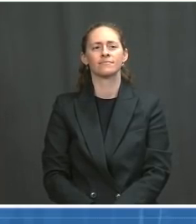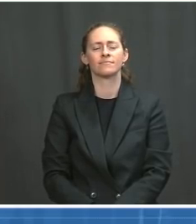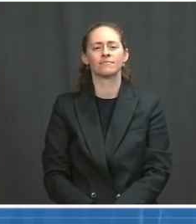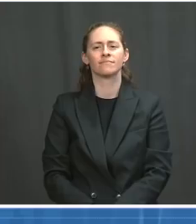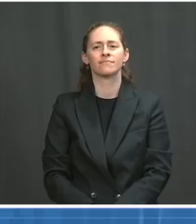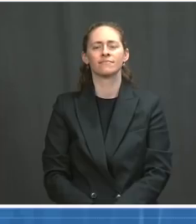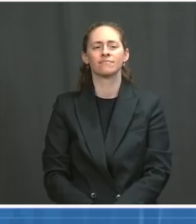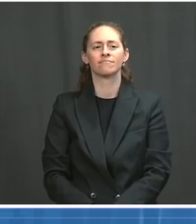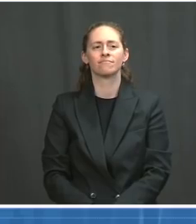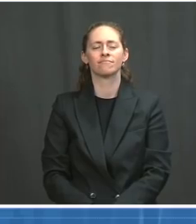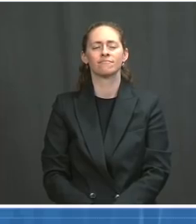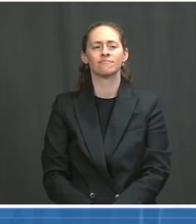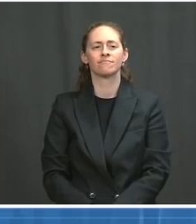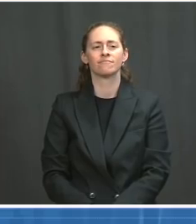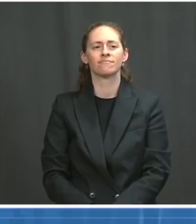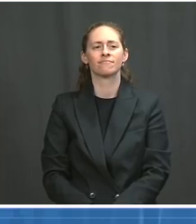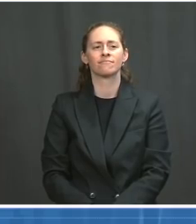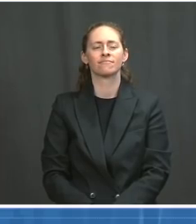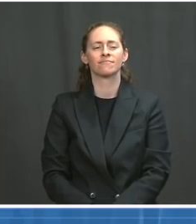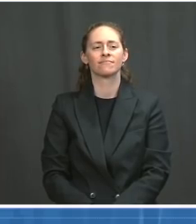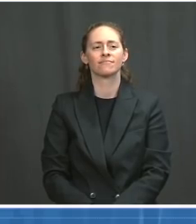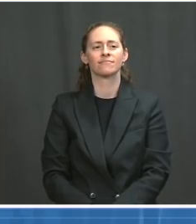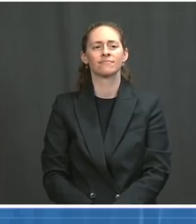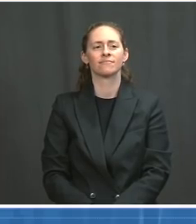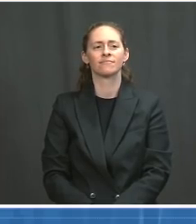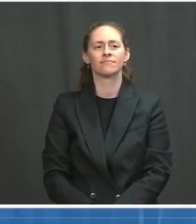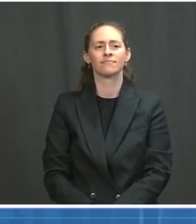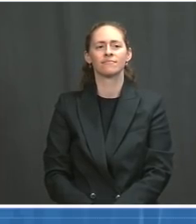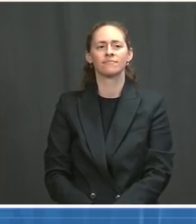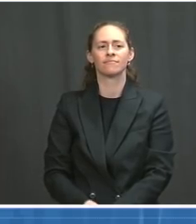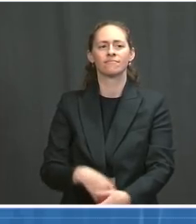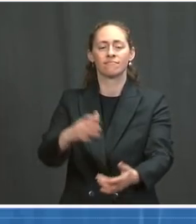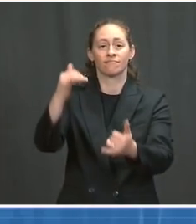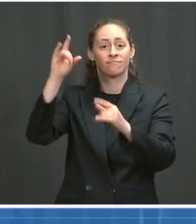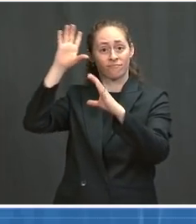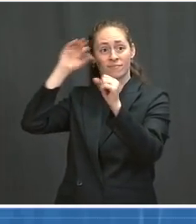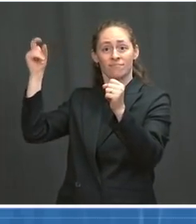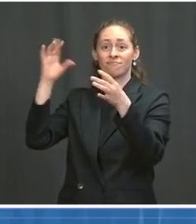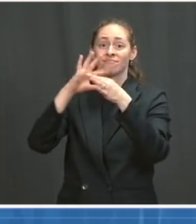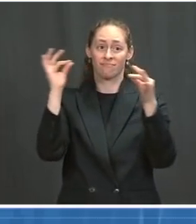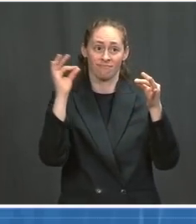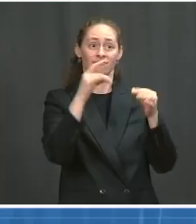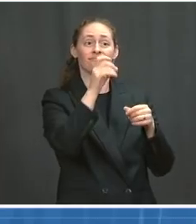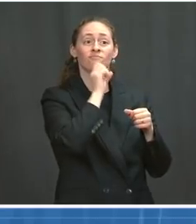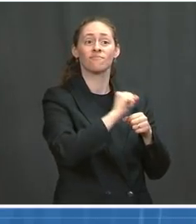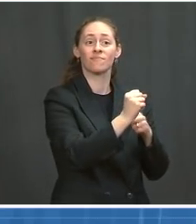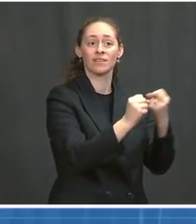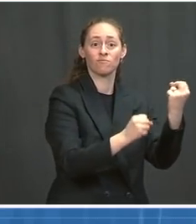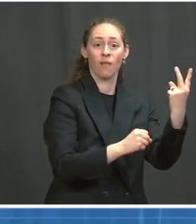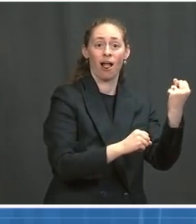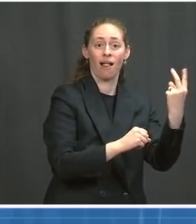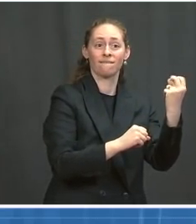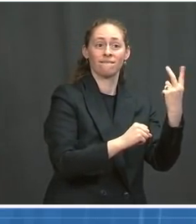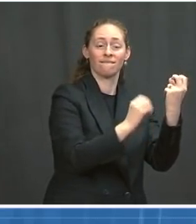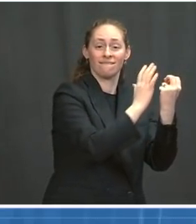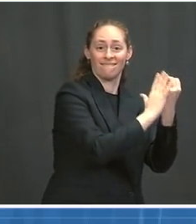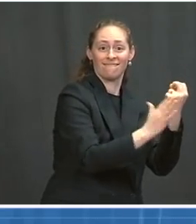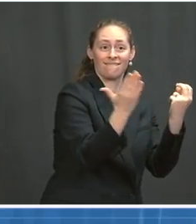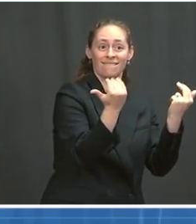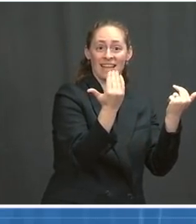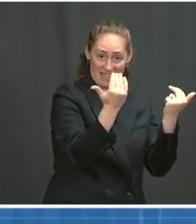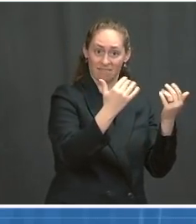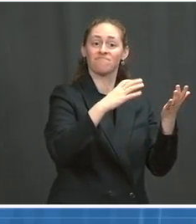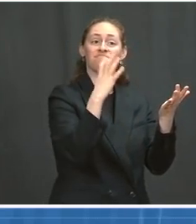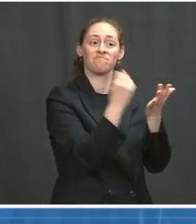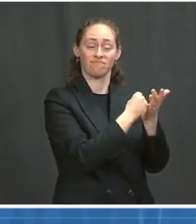ages 12 to 15, we already have in place the operational and public education plan to immediately hit